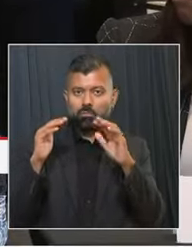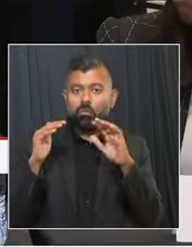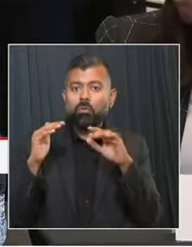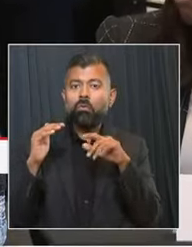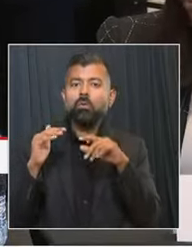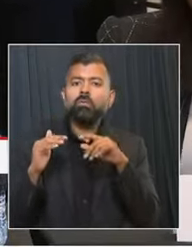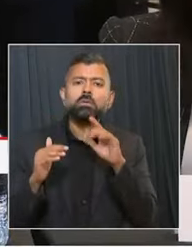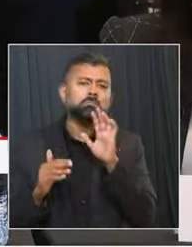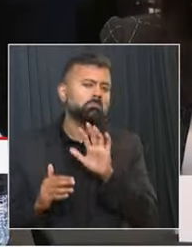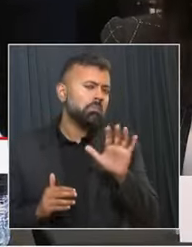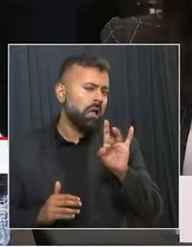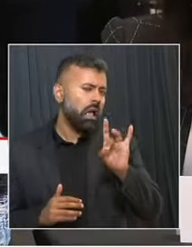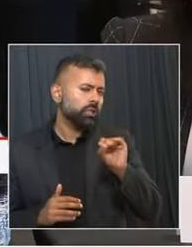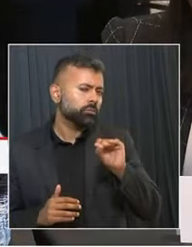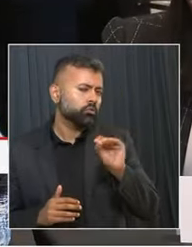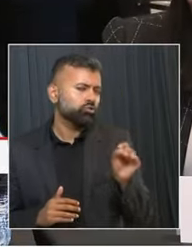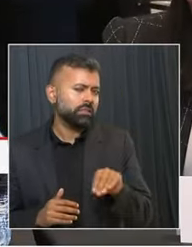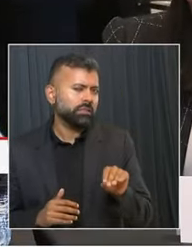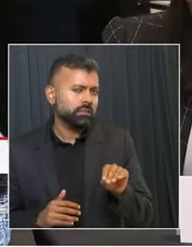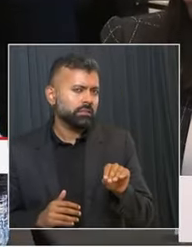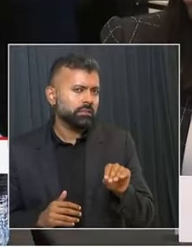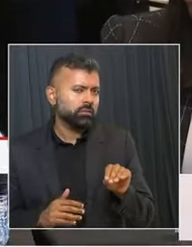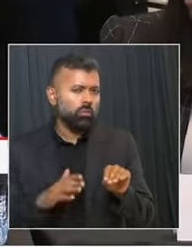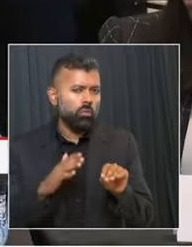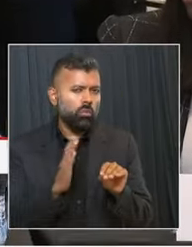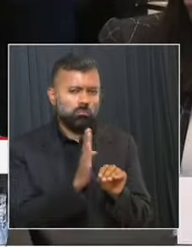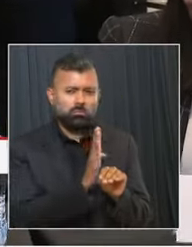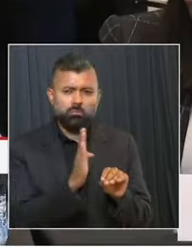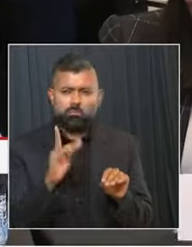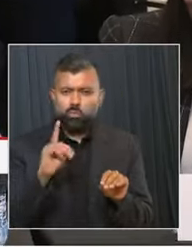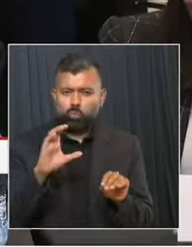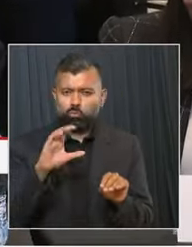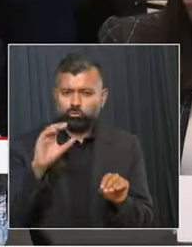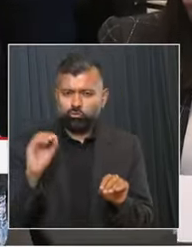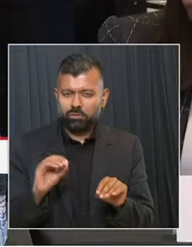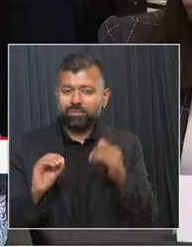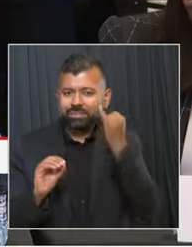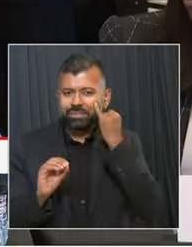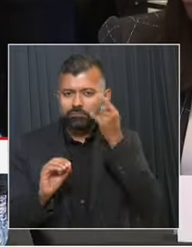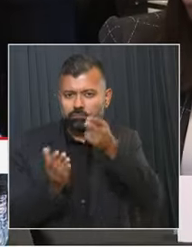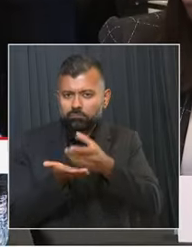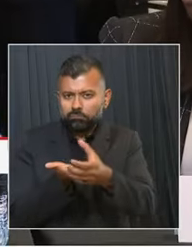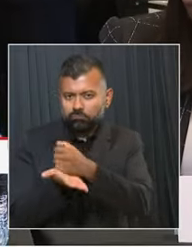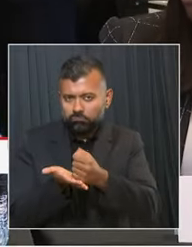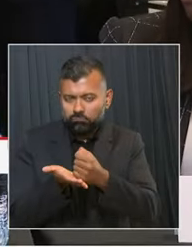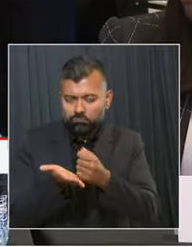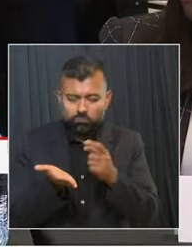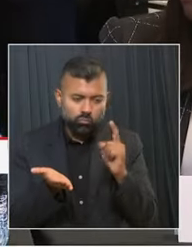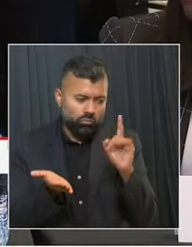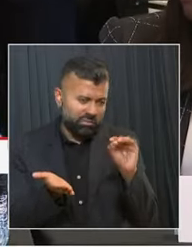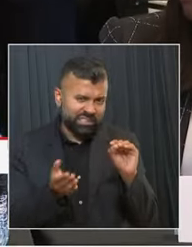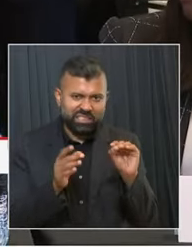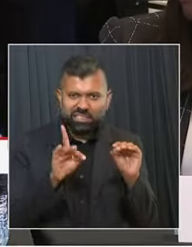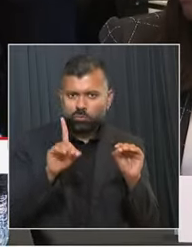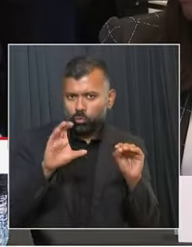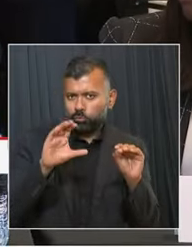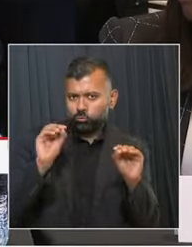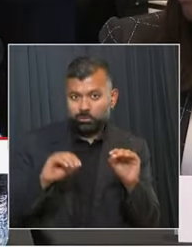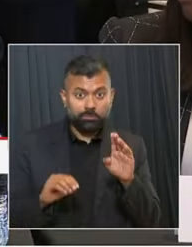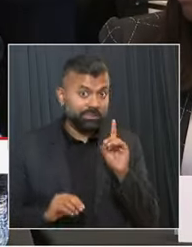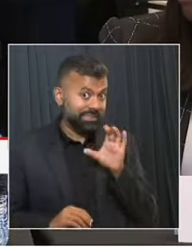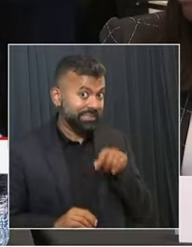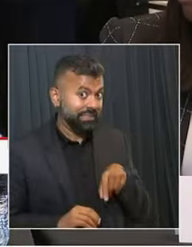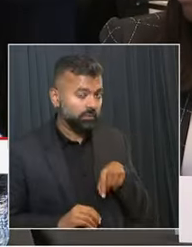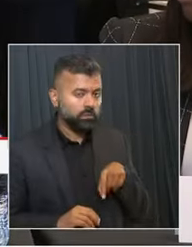we don't pay anything for that. It's a federal premium subsidy. Yes, it's a tax credit. And then if they go to the